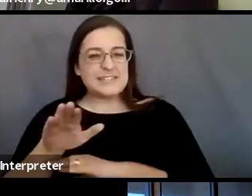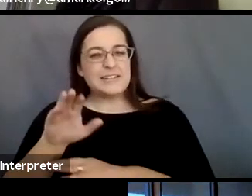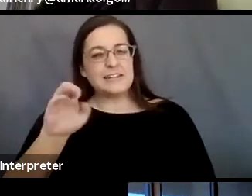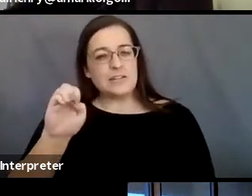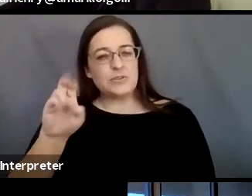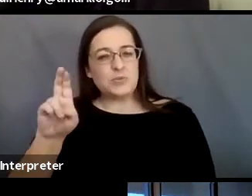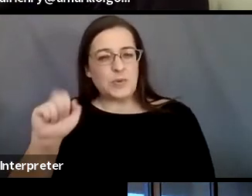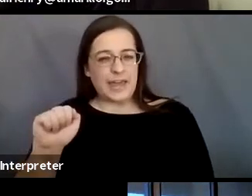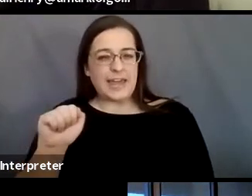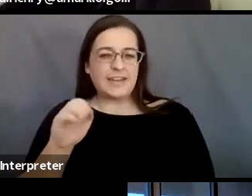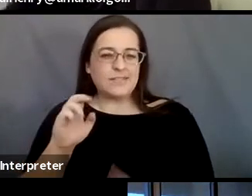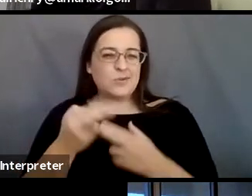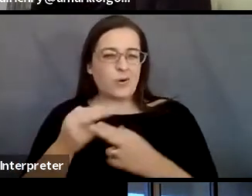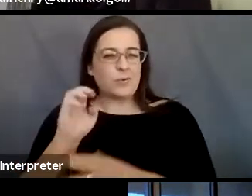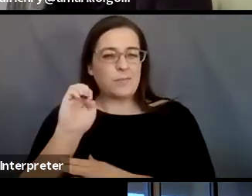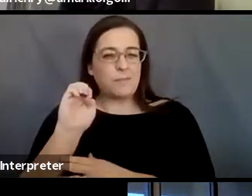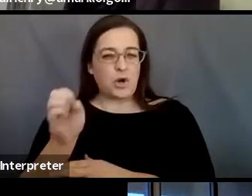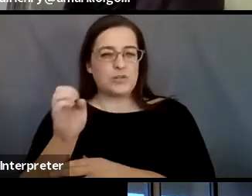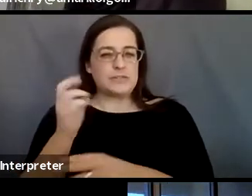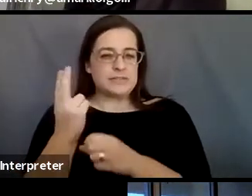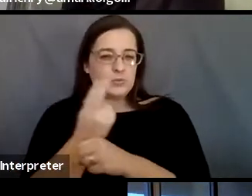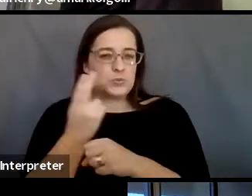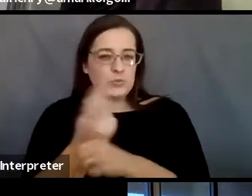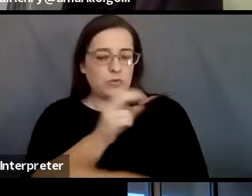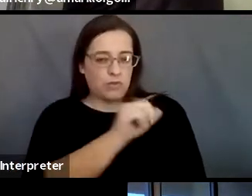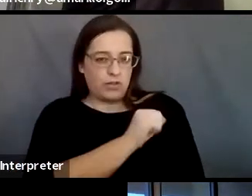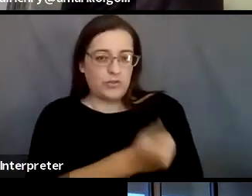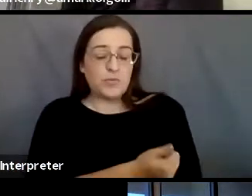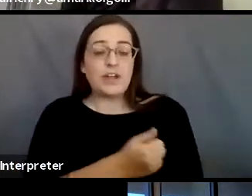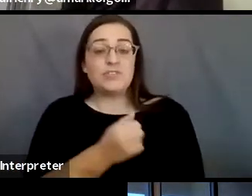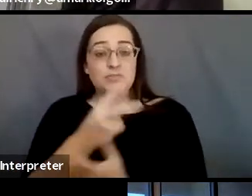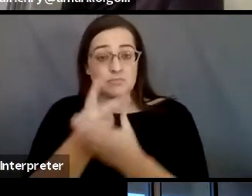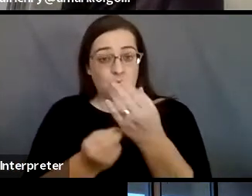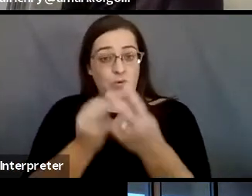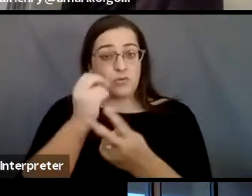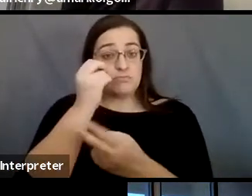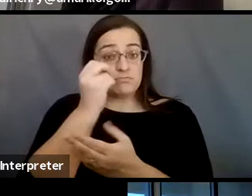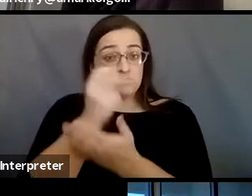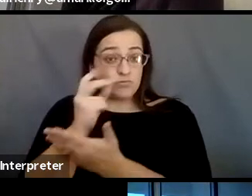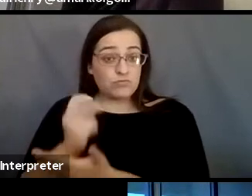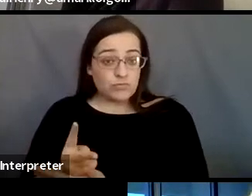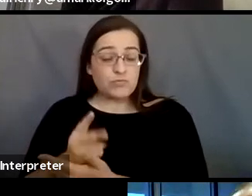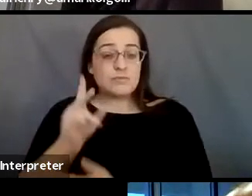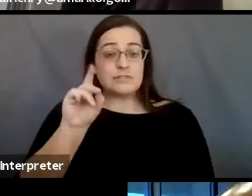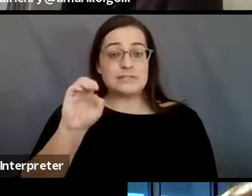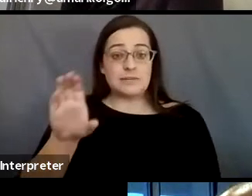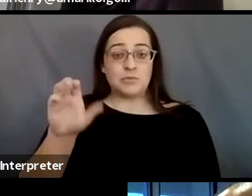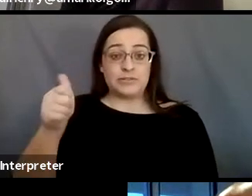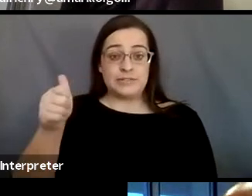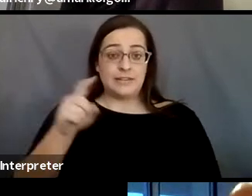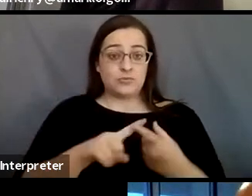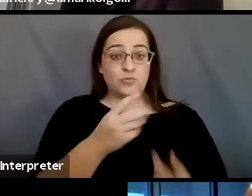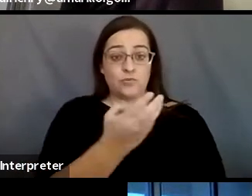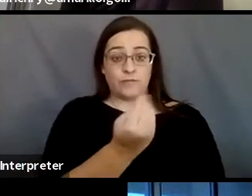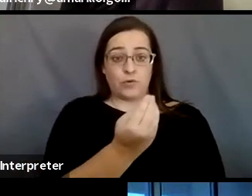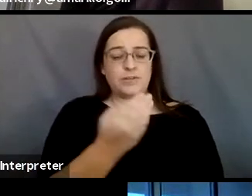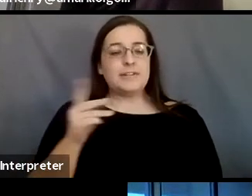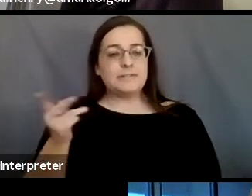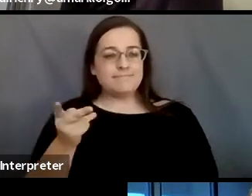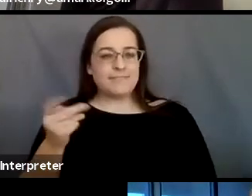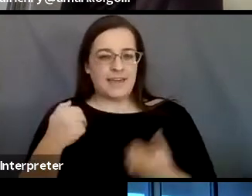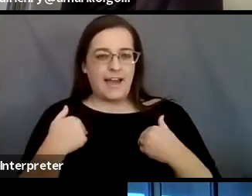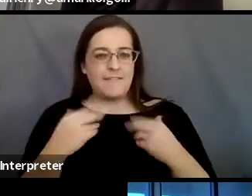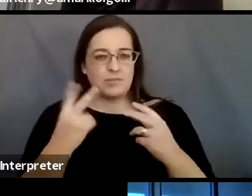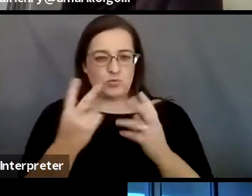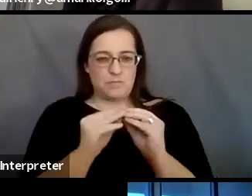those emergency use authorizations have been approved. December 10th through the 14th, there'll be 2 additional meetings. The